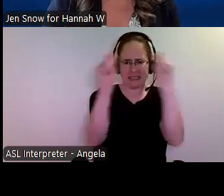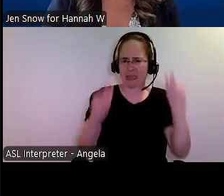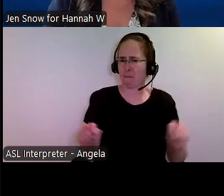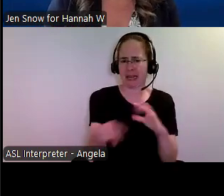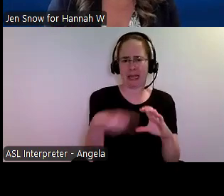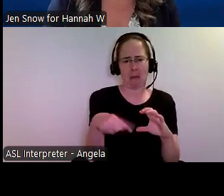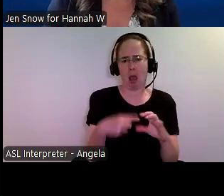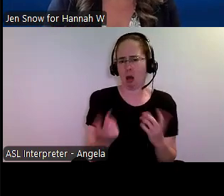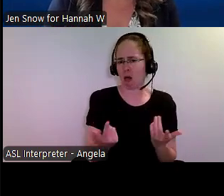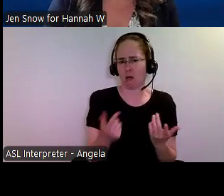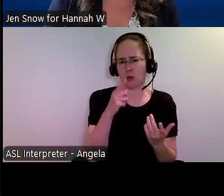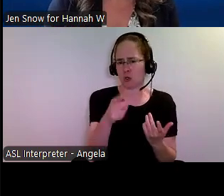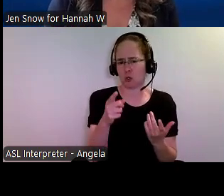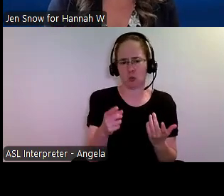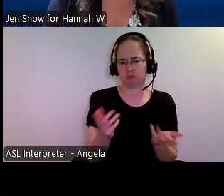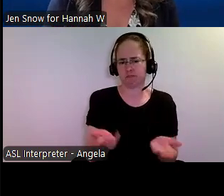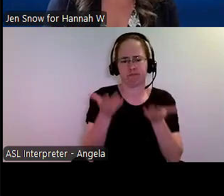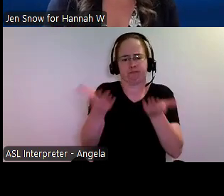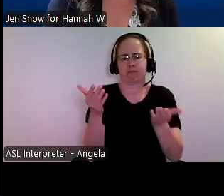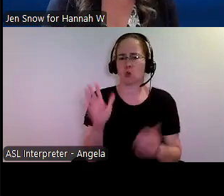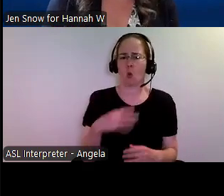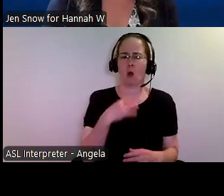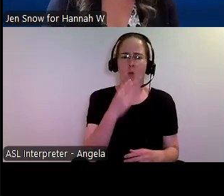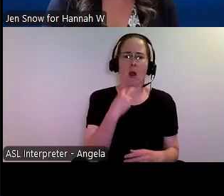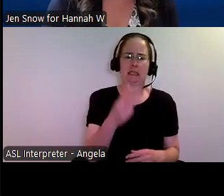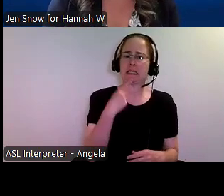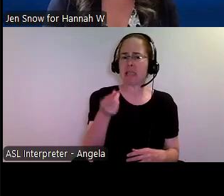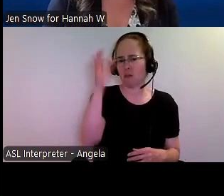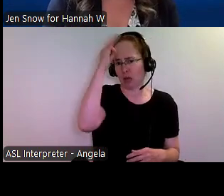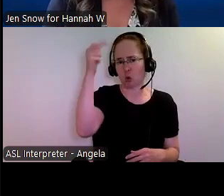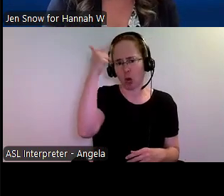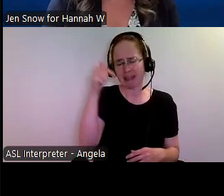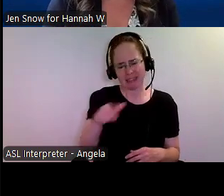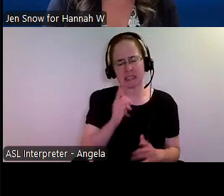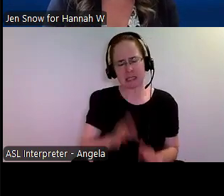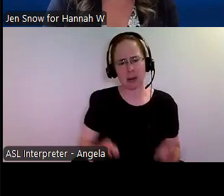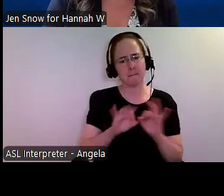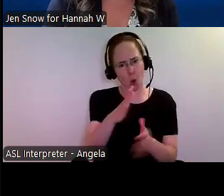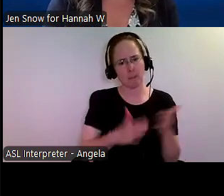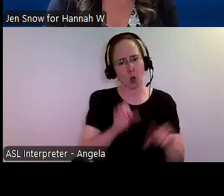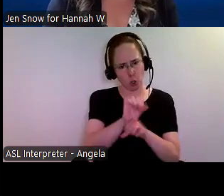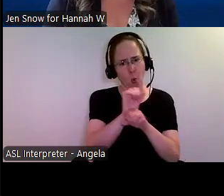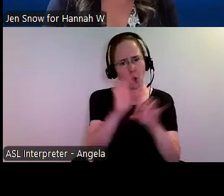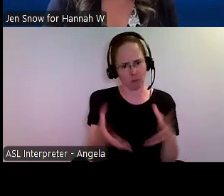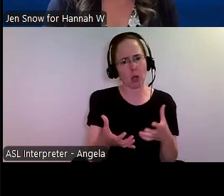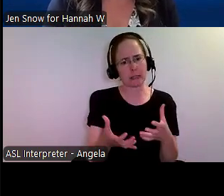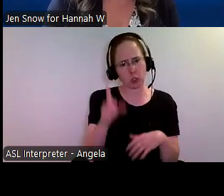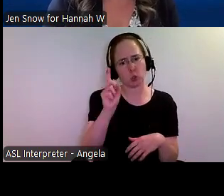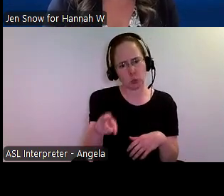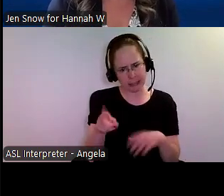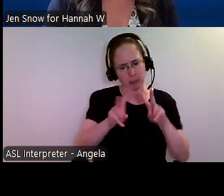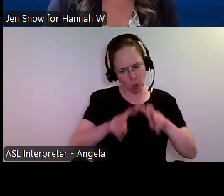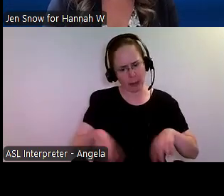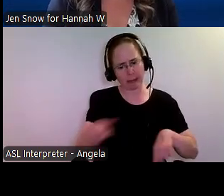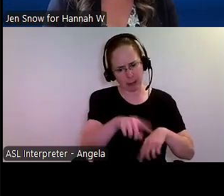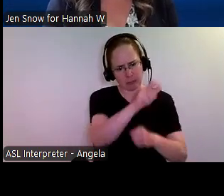for you to be able to raise your voice and tell the federal government, hey, this is an important part of the workforce. You need to be looking at